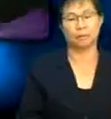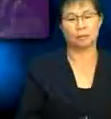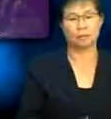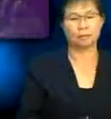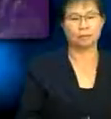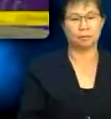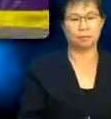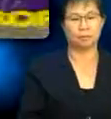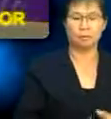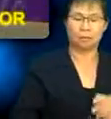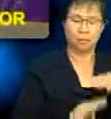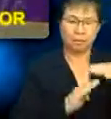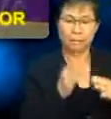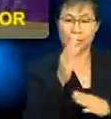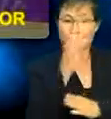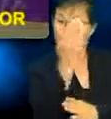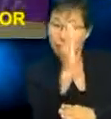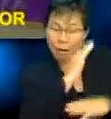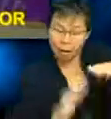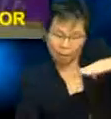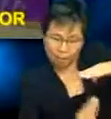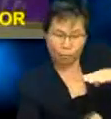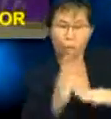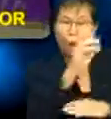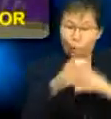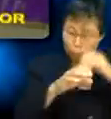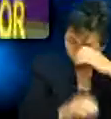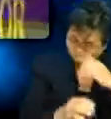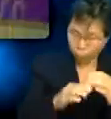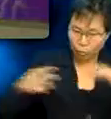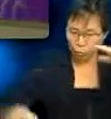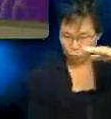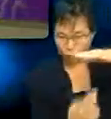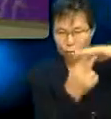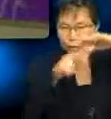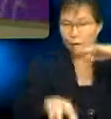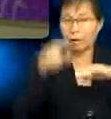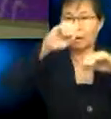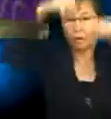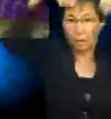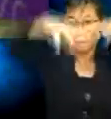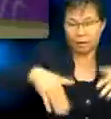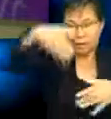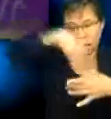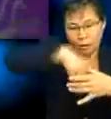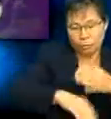There is a mirror at the bottom of the microscope which reflects light into the